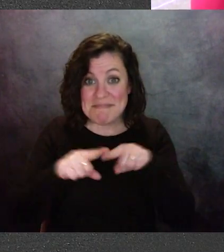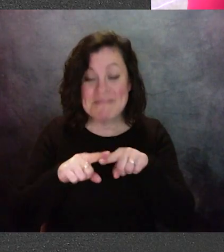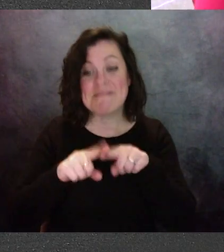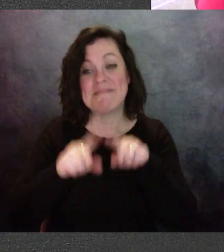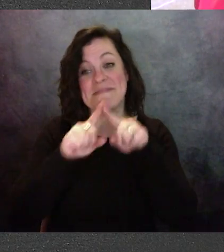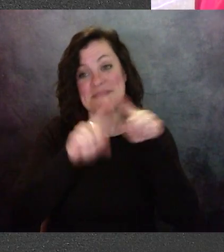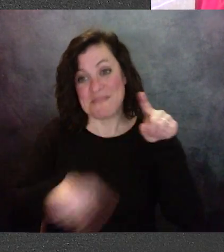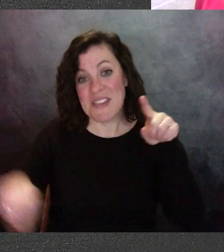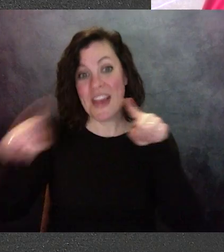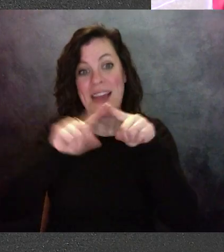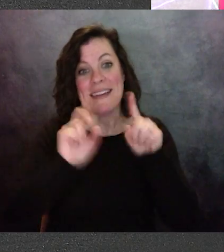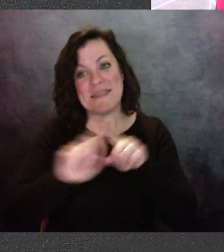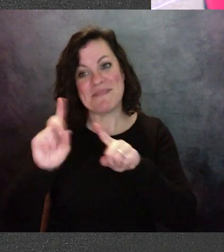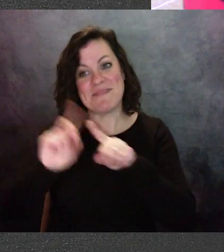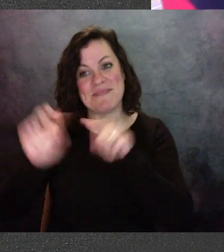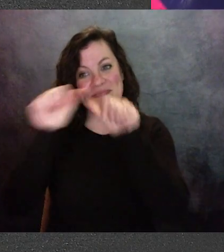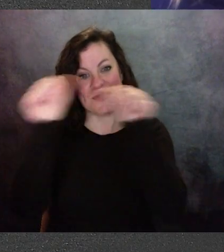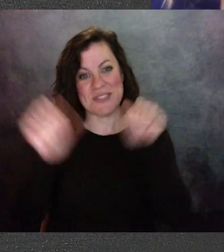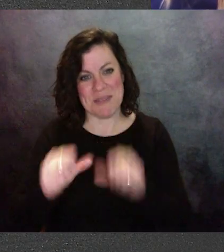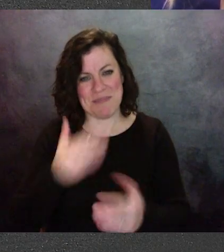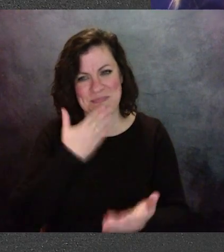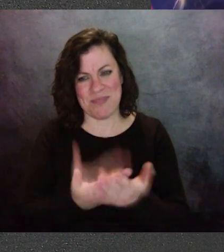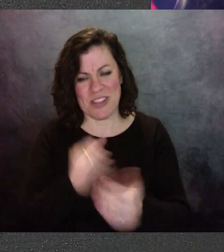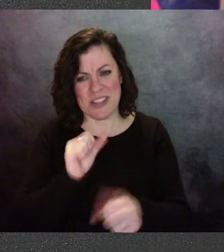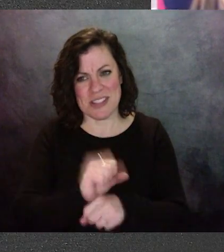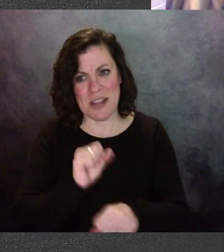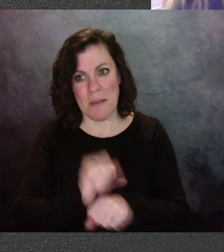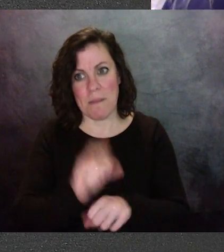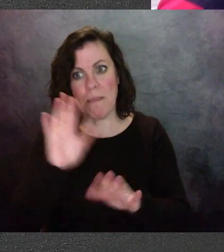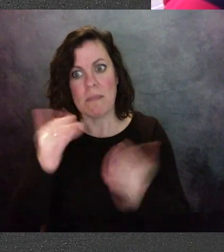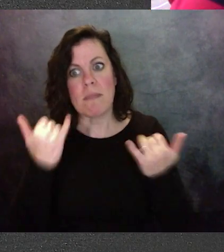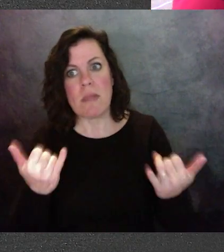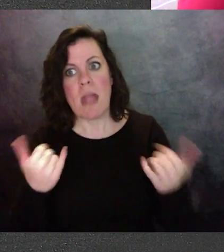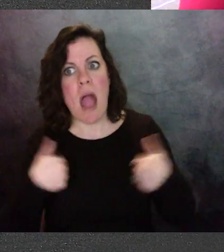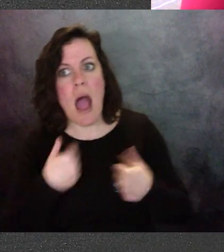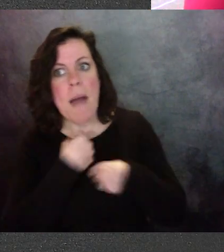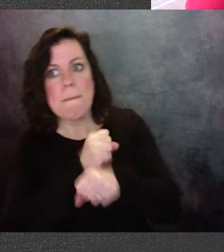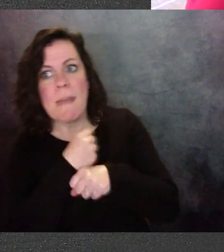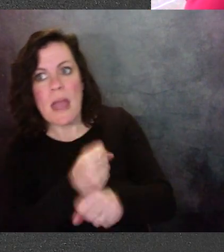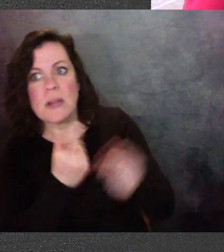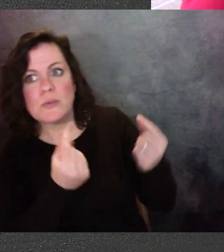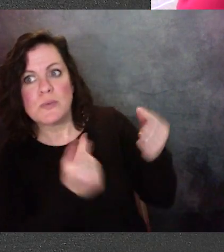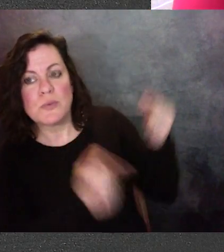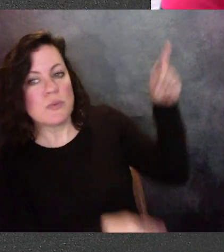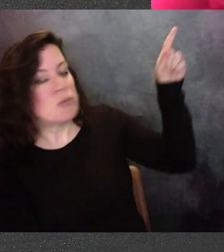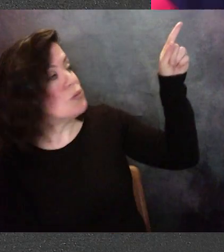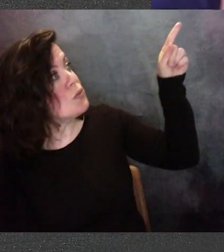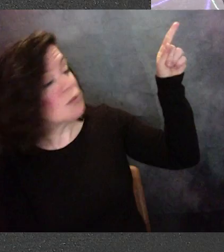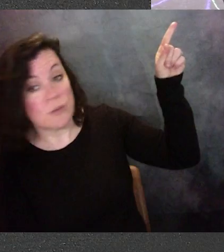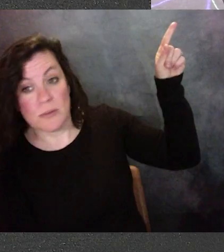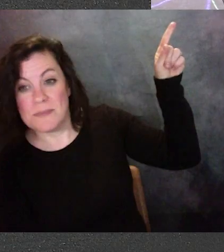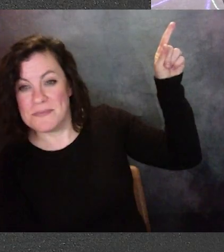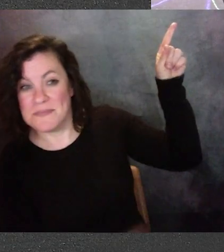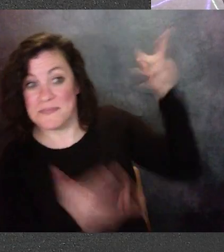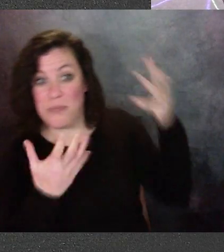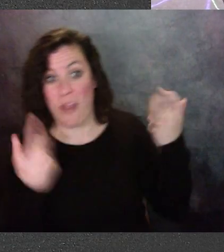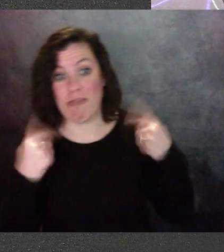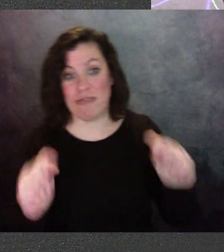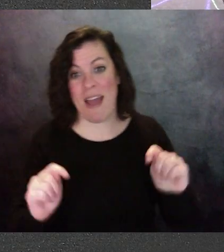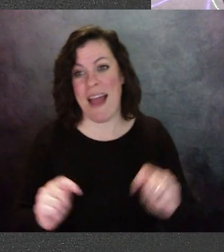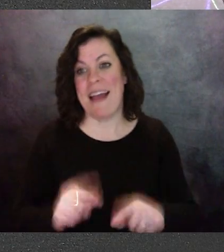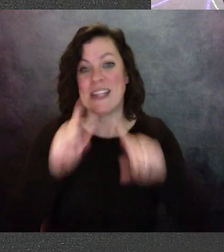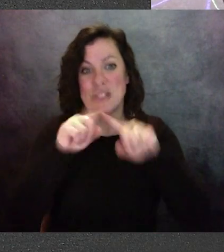great job. Thank you. Hey, look what I made when you were drawing. I made a hopscotch. Yay. Want to try it out? Yeah. Okay.